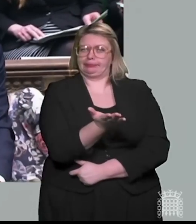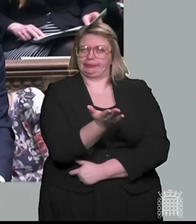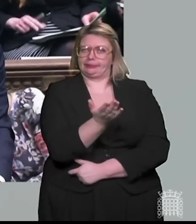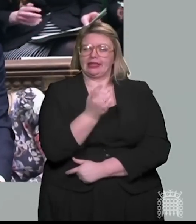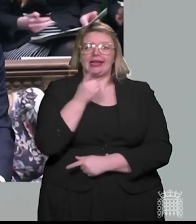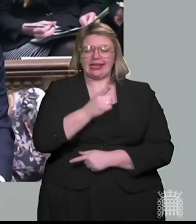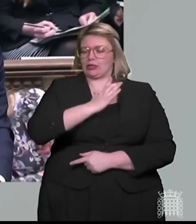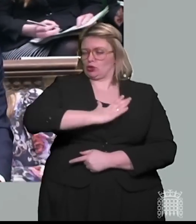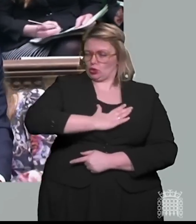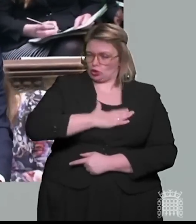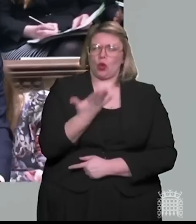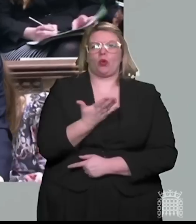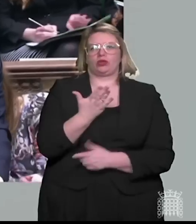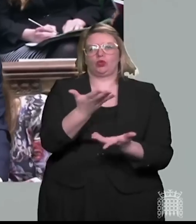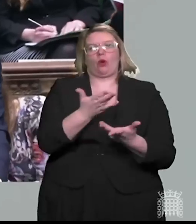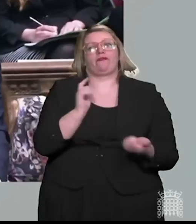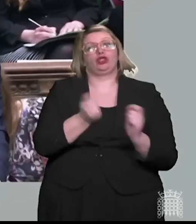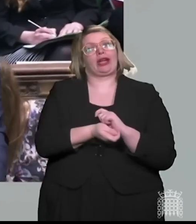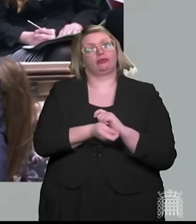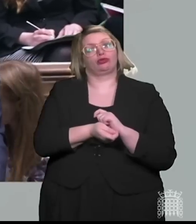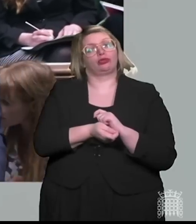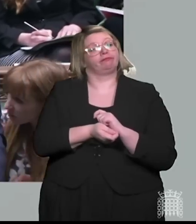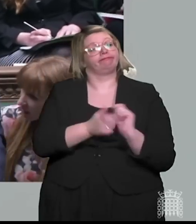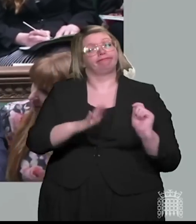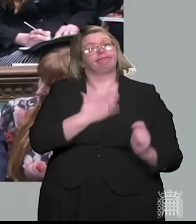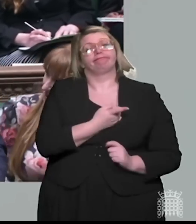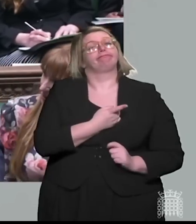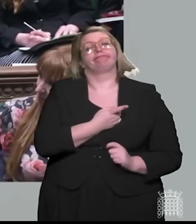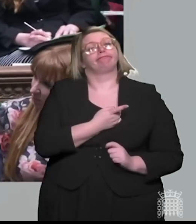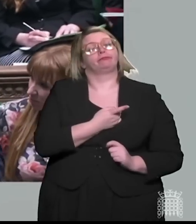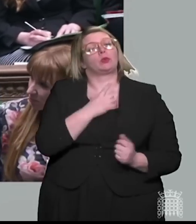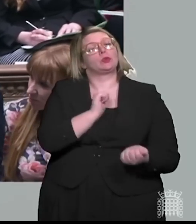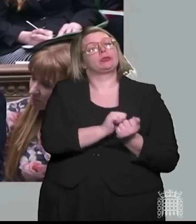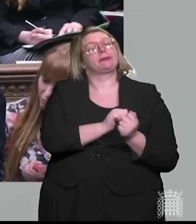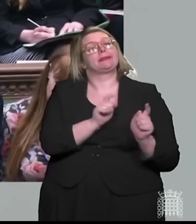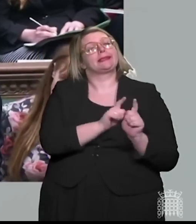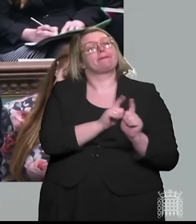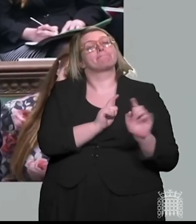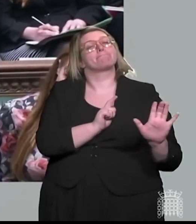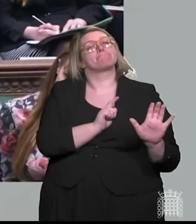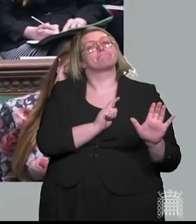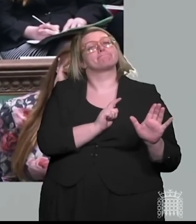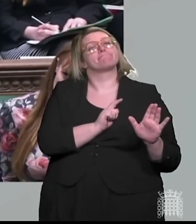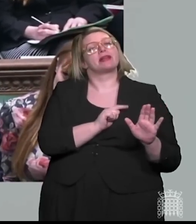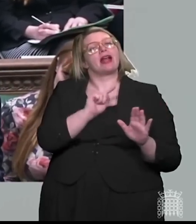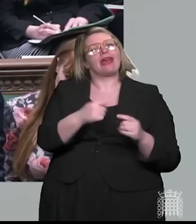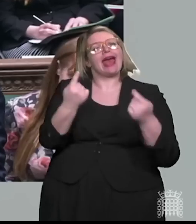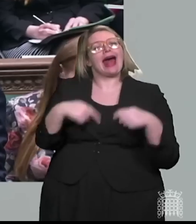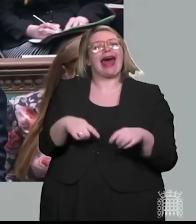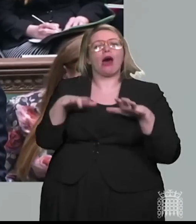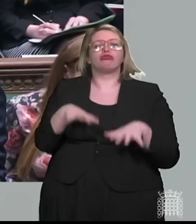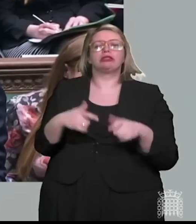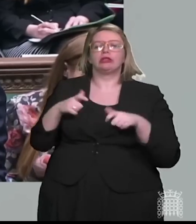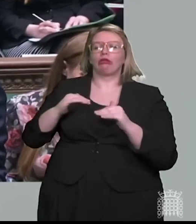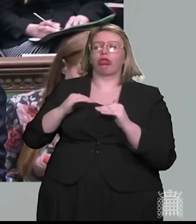change because they can't. And so our course is set. Managed decline, Britain going